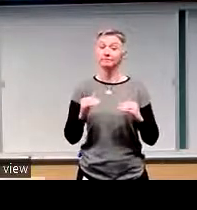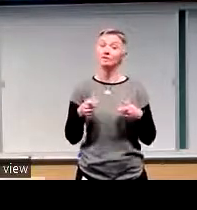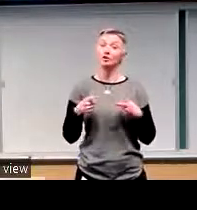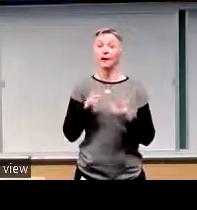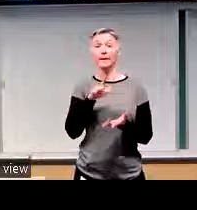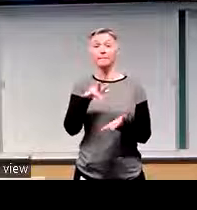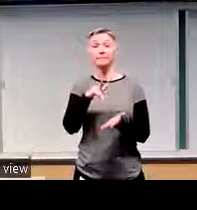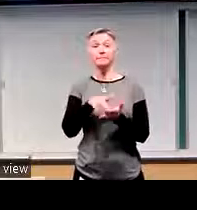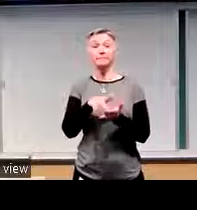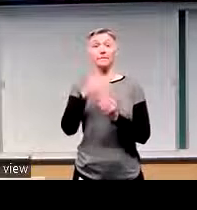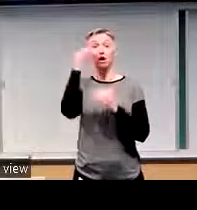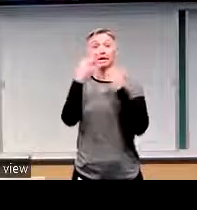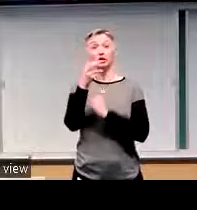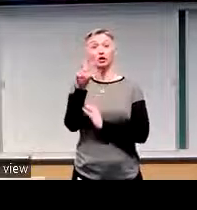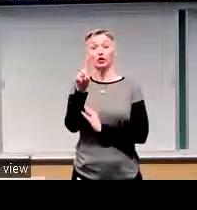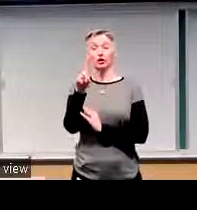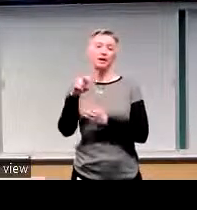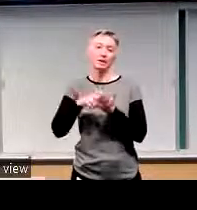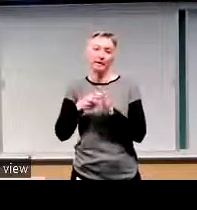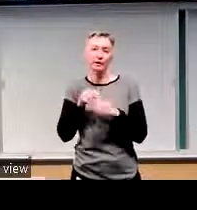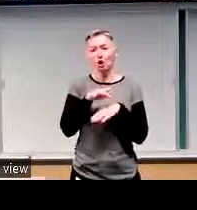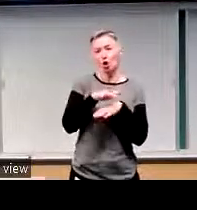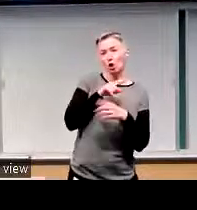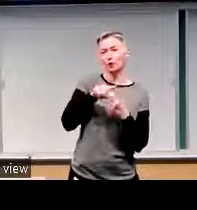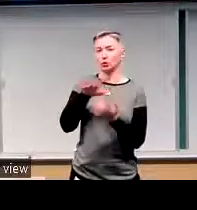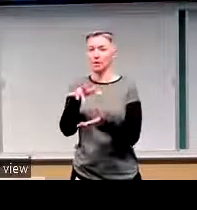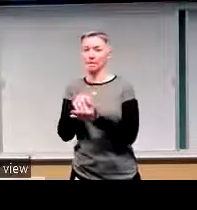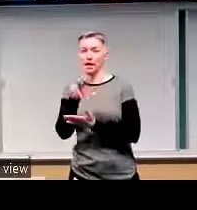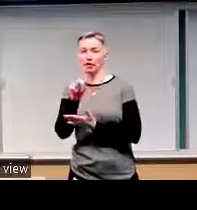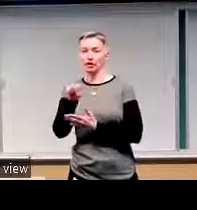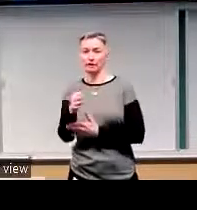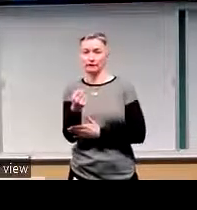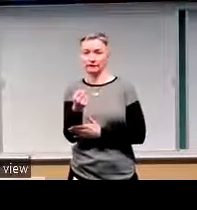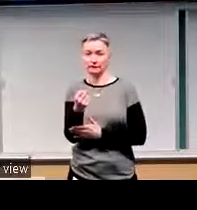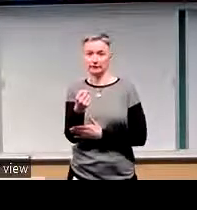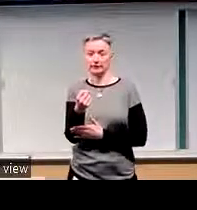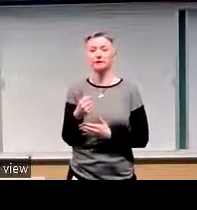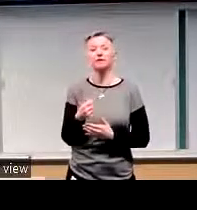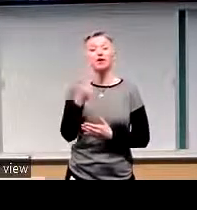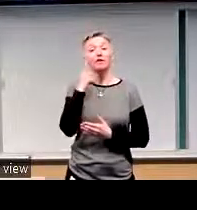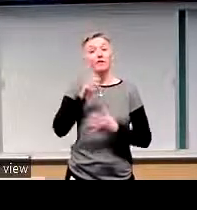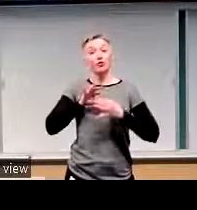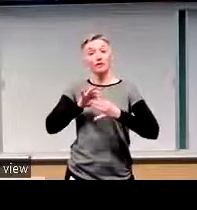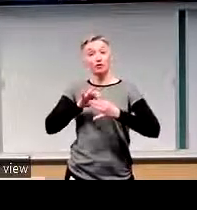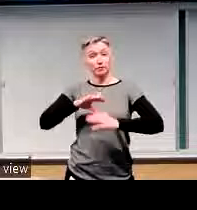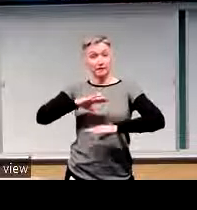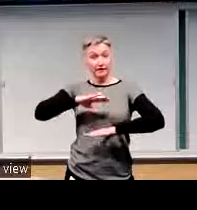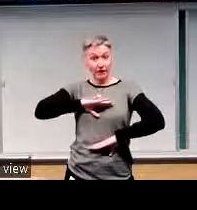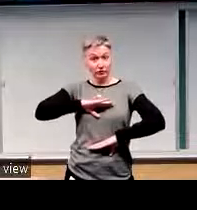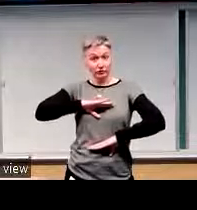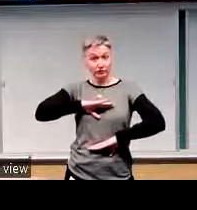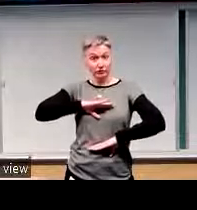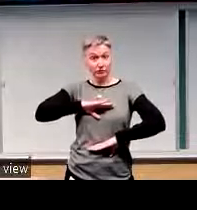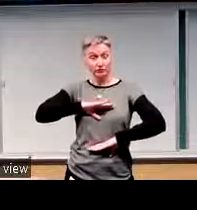middle adulthood, which is early to mid 30s, in terms of relationship satisfaction with